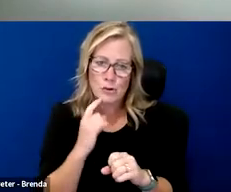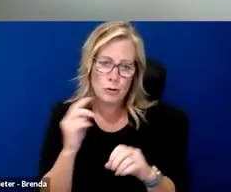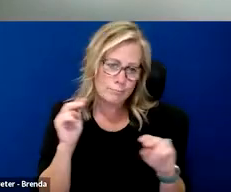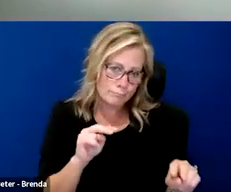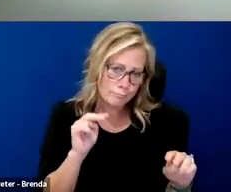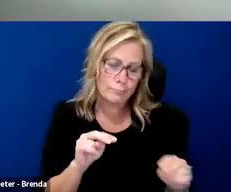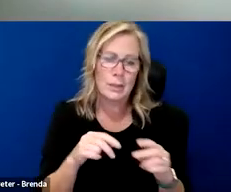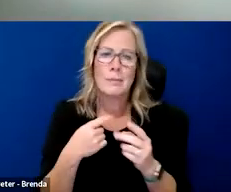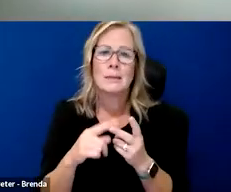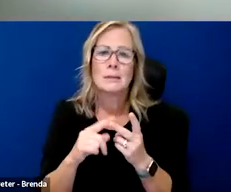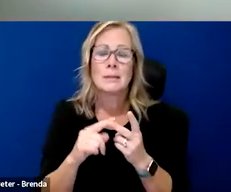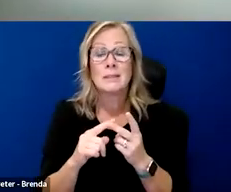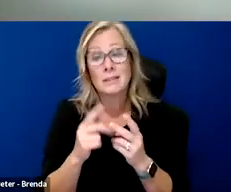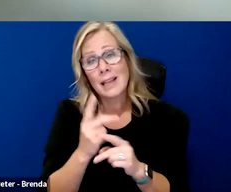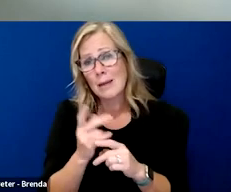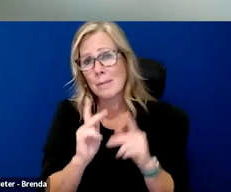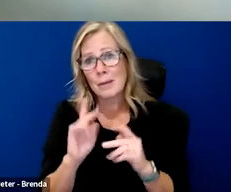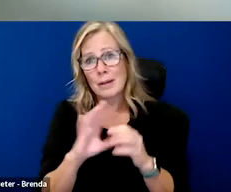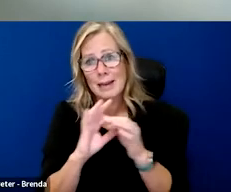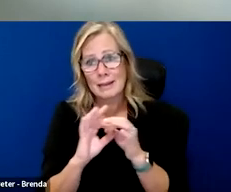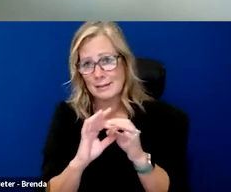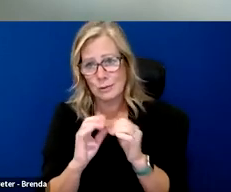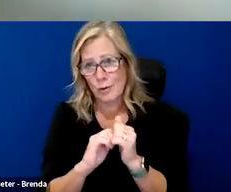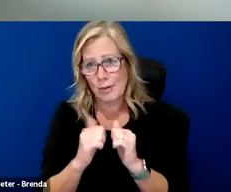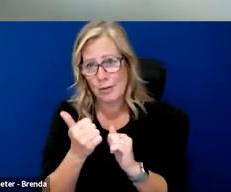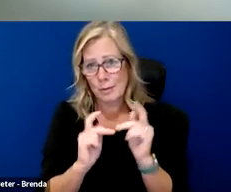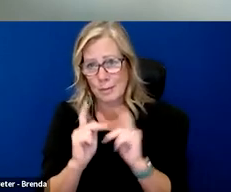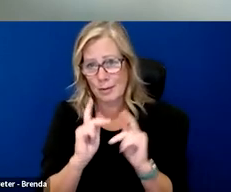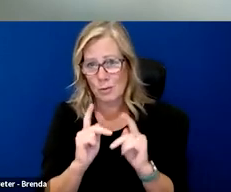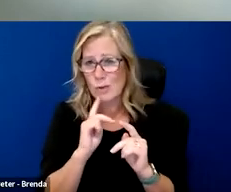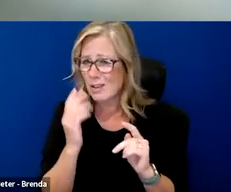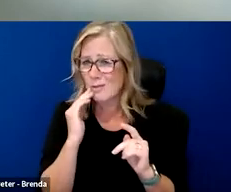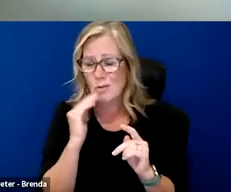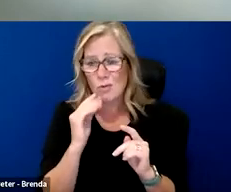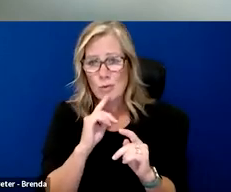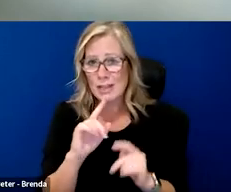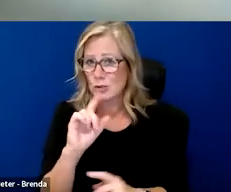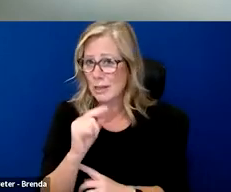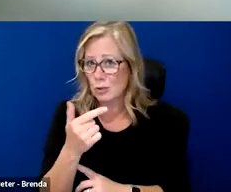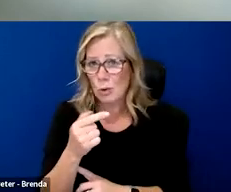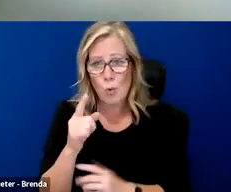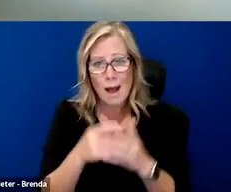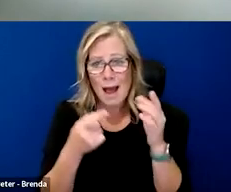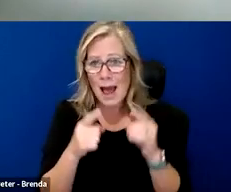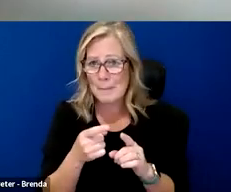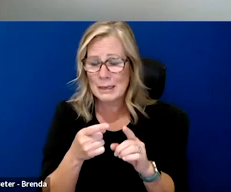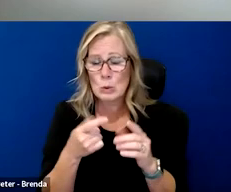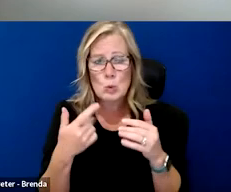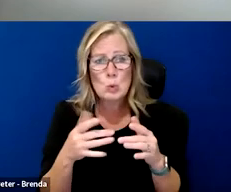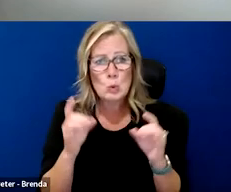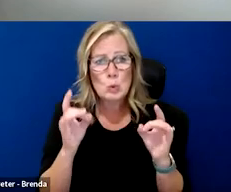a protective factor. We know, again, the tragic toll of the heat dome in 2021, but we also know